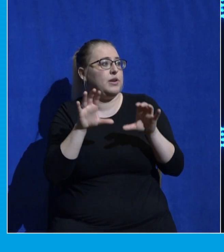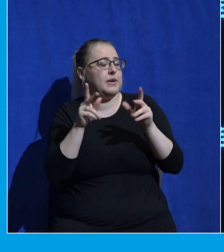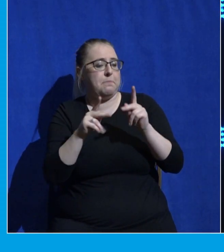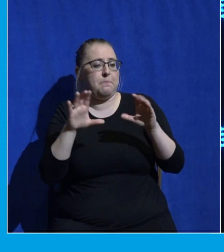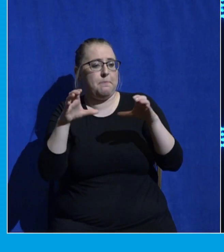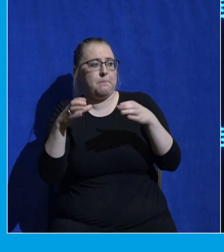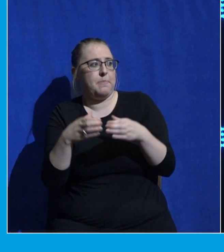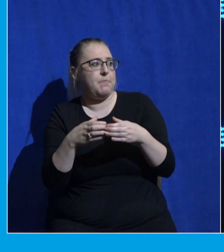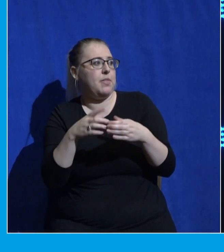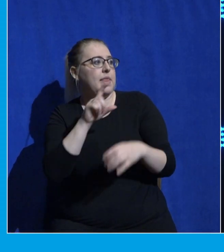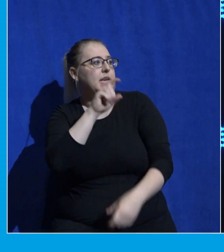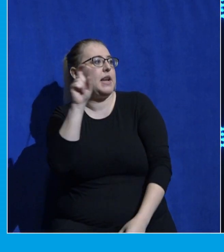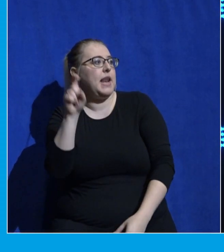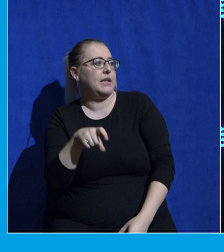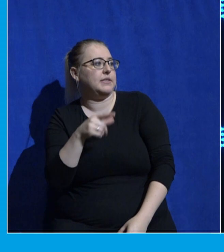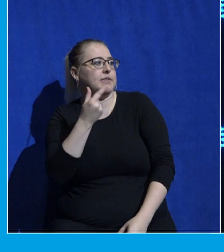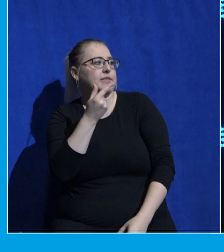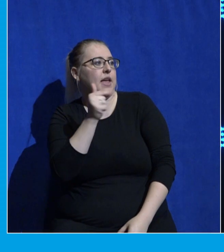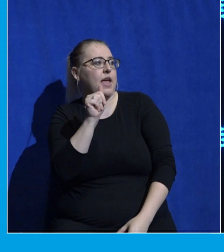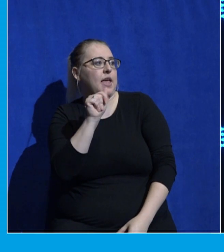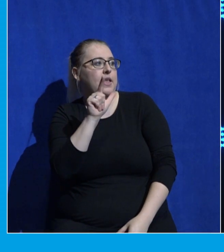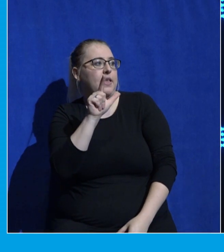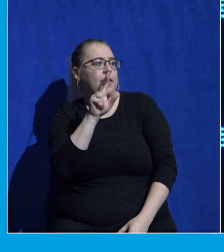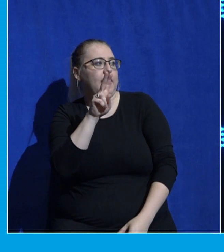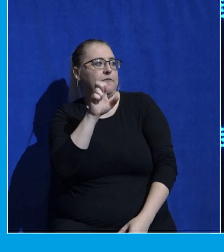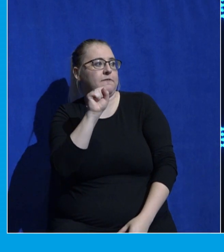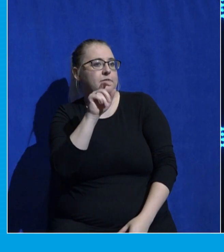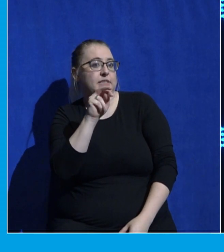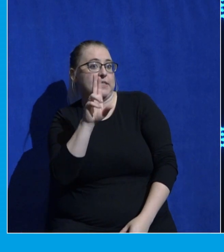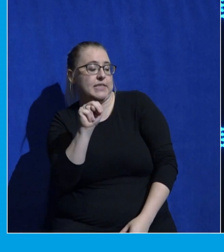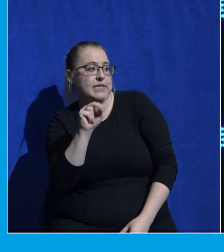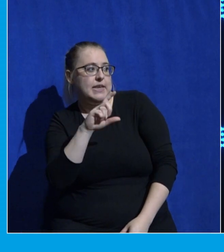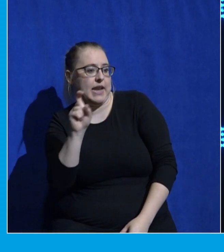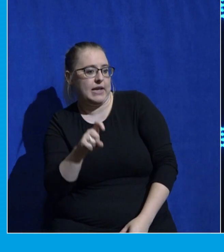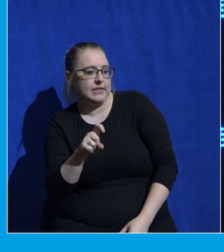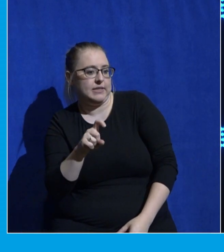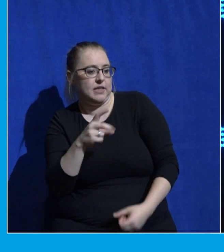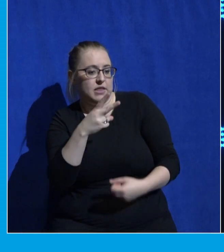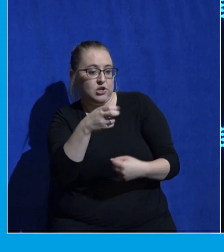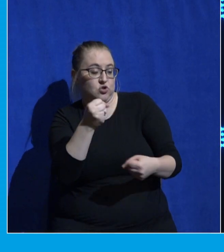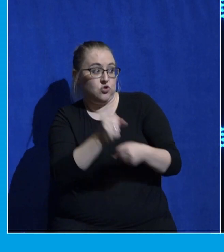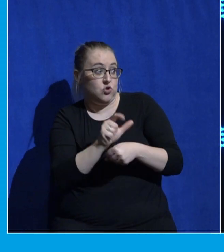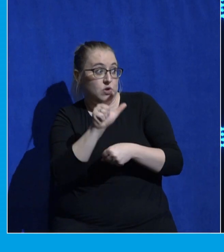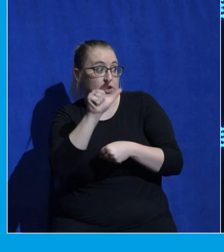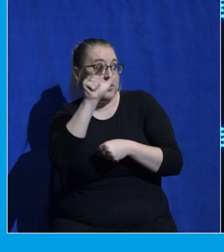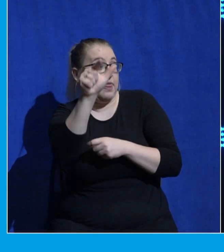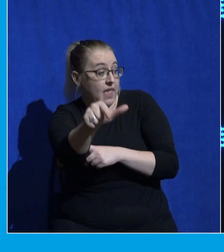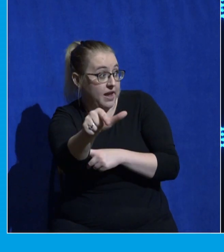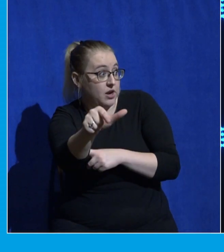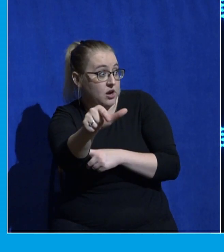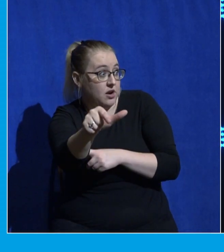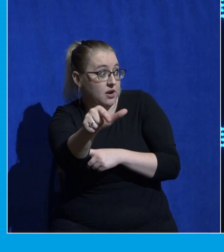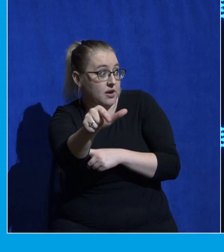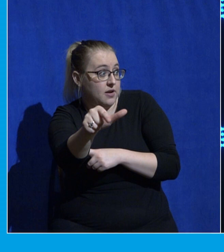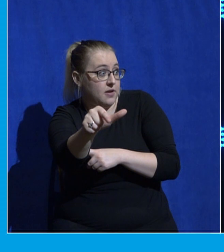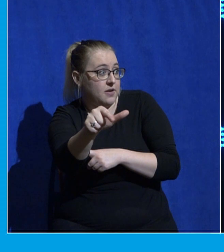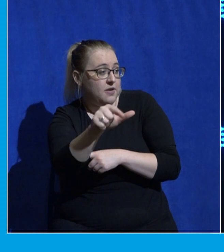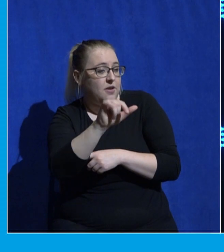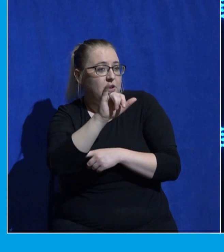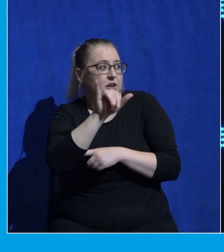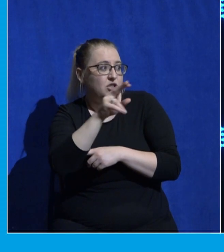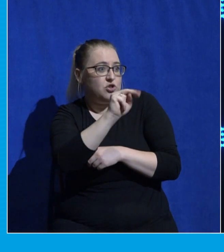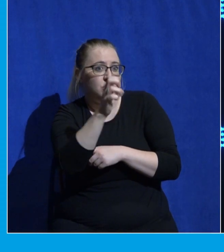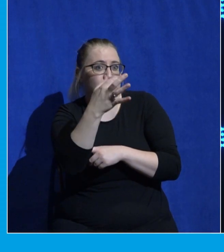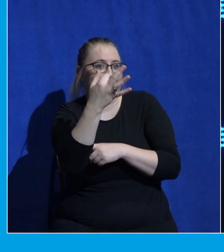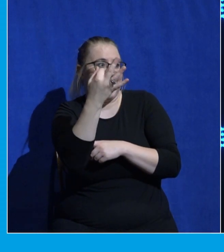in Galveston, Texas. That was until 2 years later from the Emancipation Proclamation. On